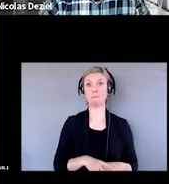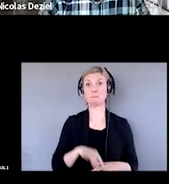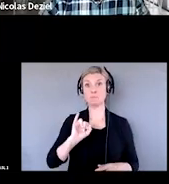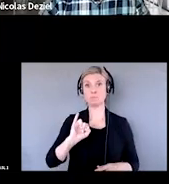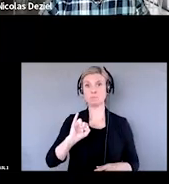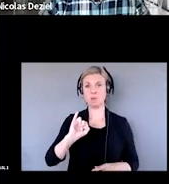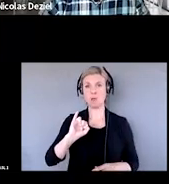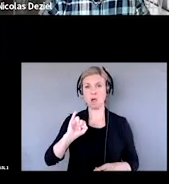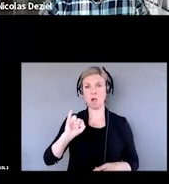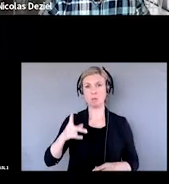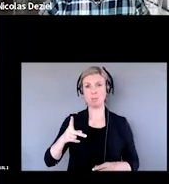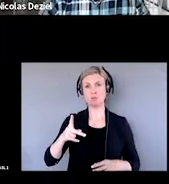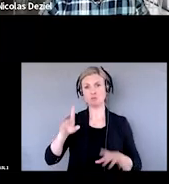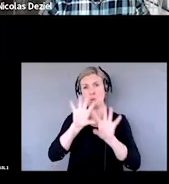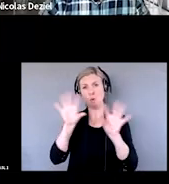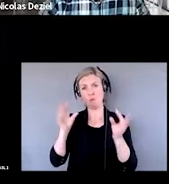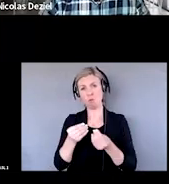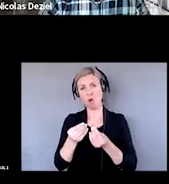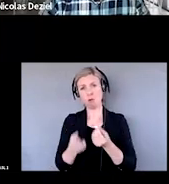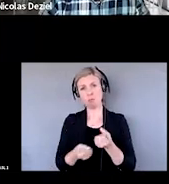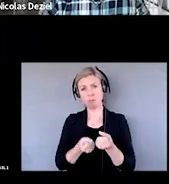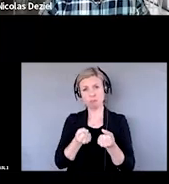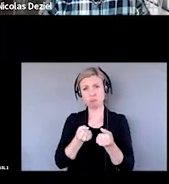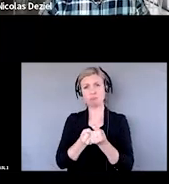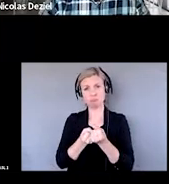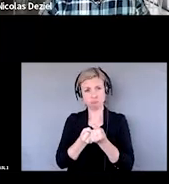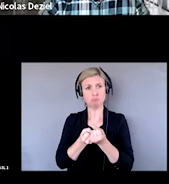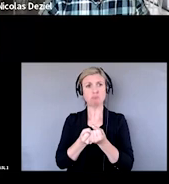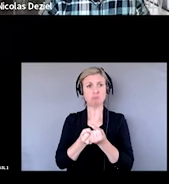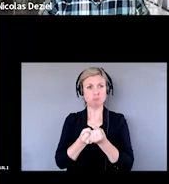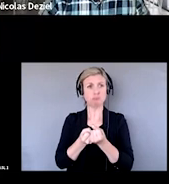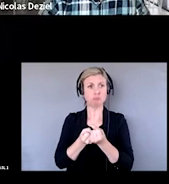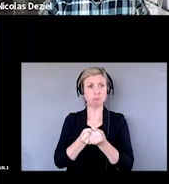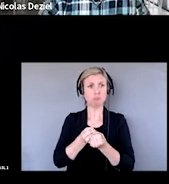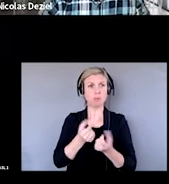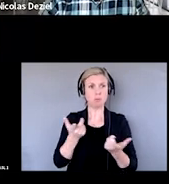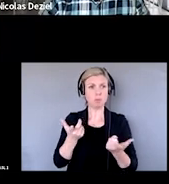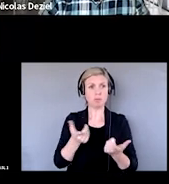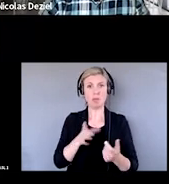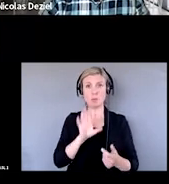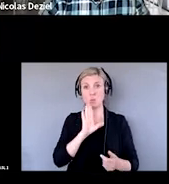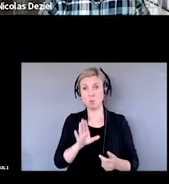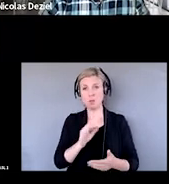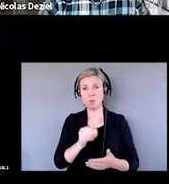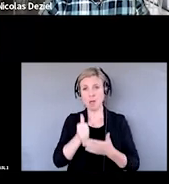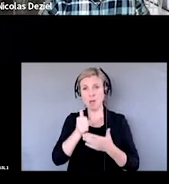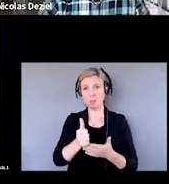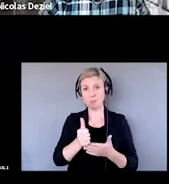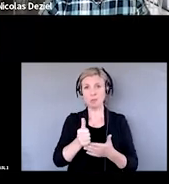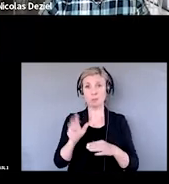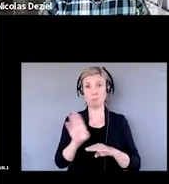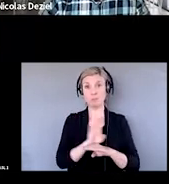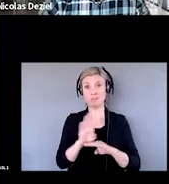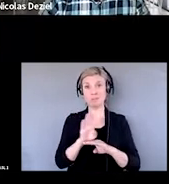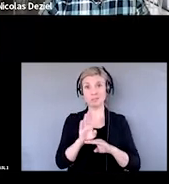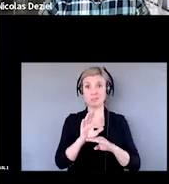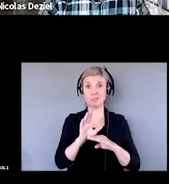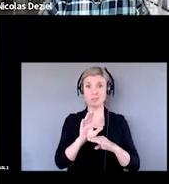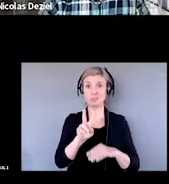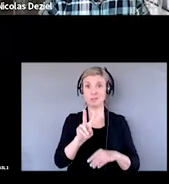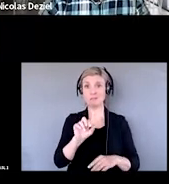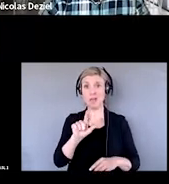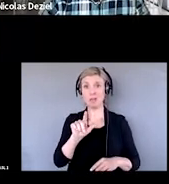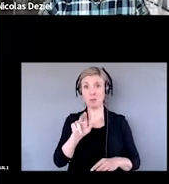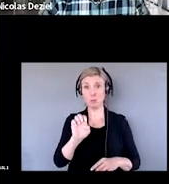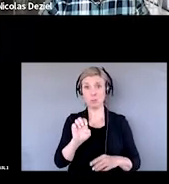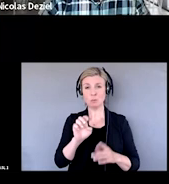business performance, it helped increase business value, increase the revenue, strengthen long-term